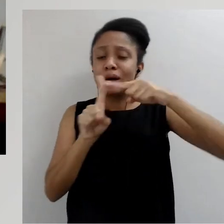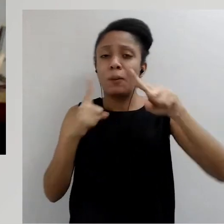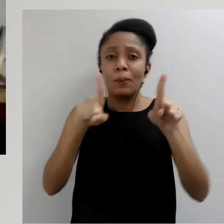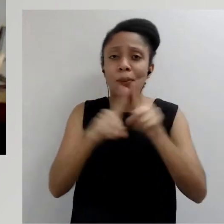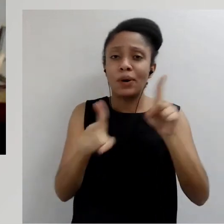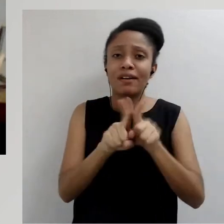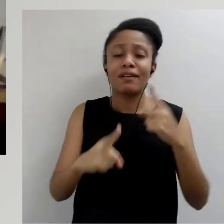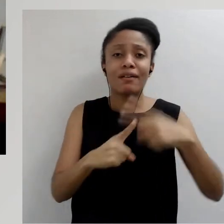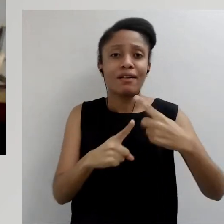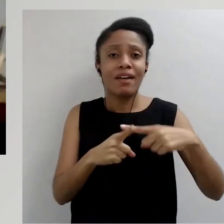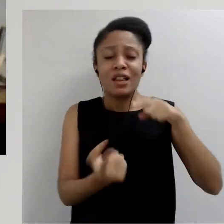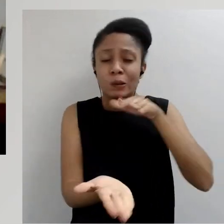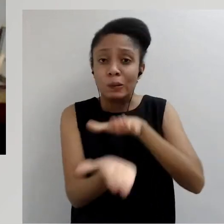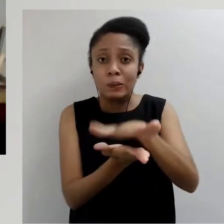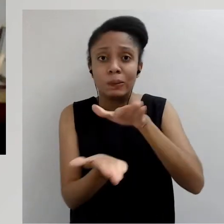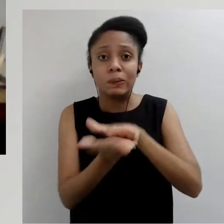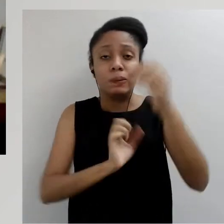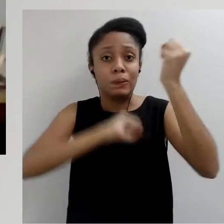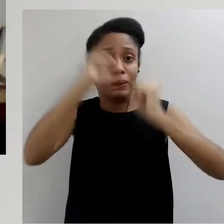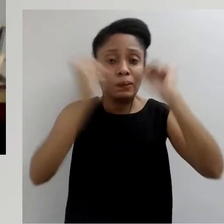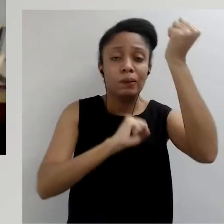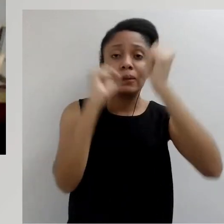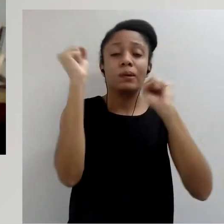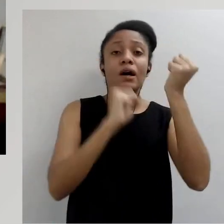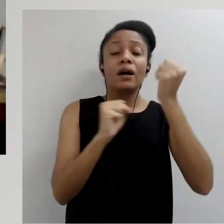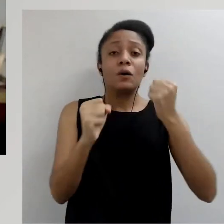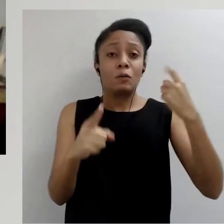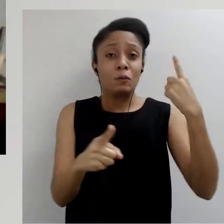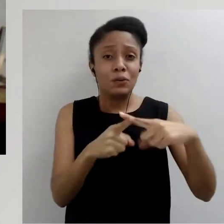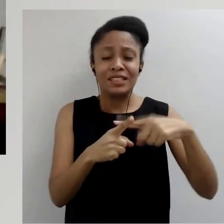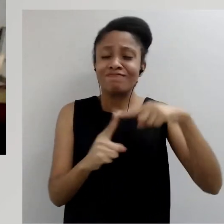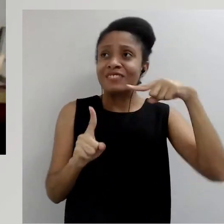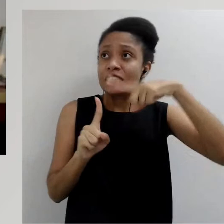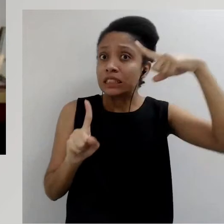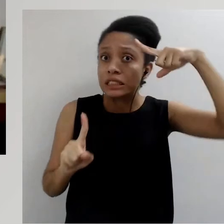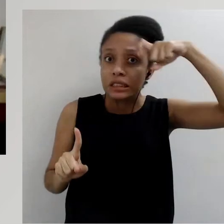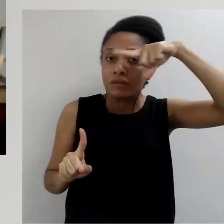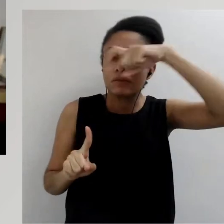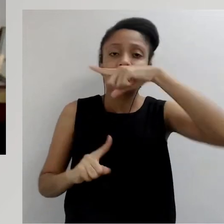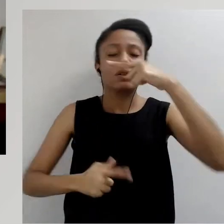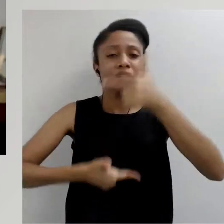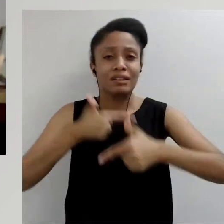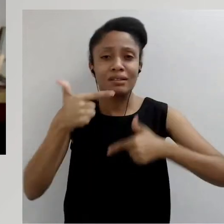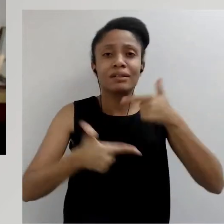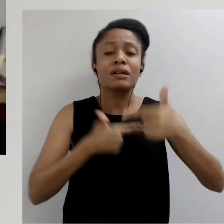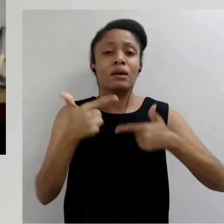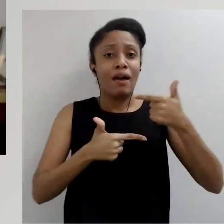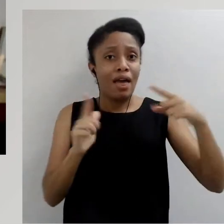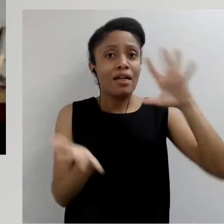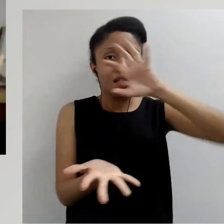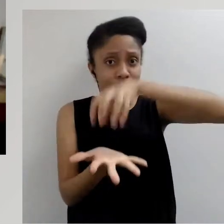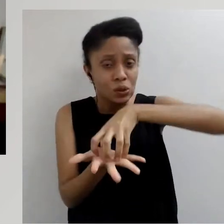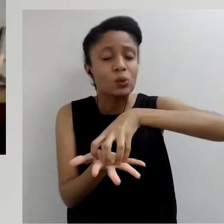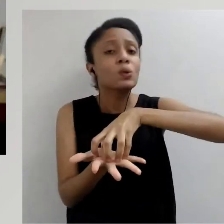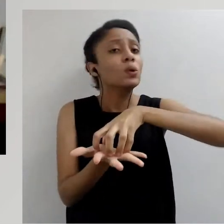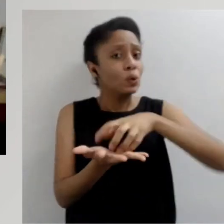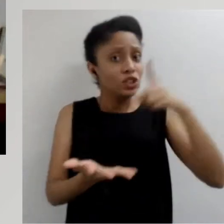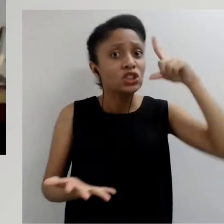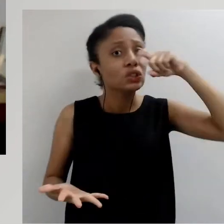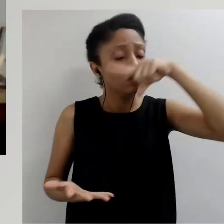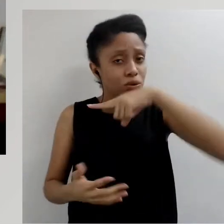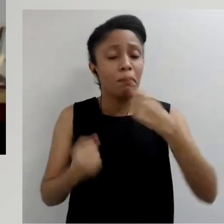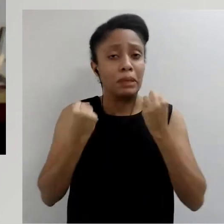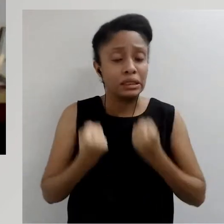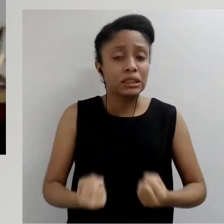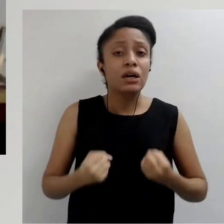printing industry. For us, we know how hard it is in our sector,